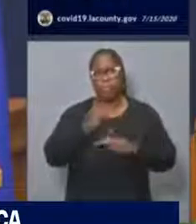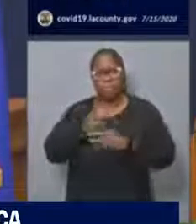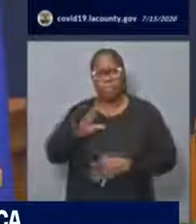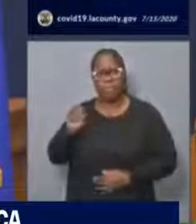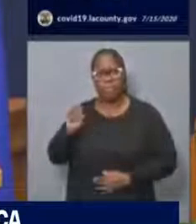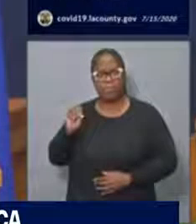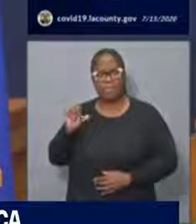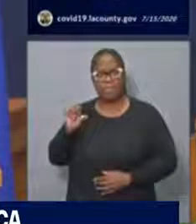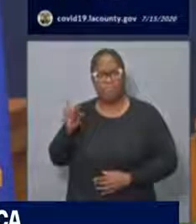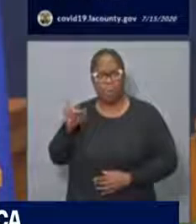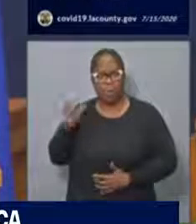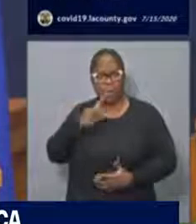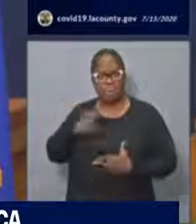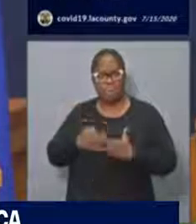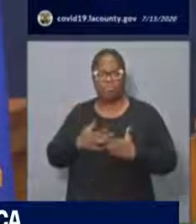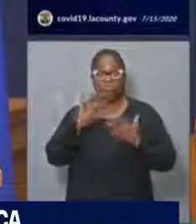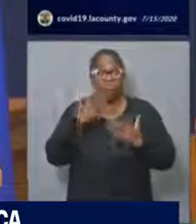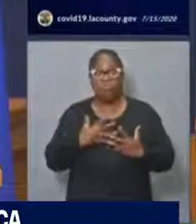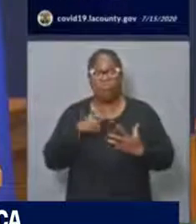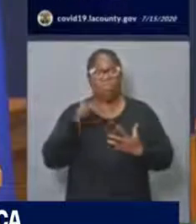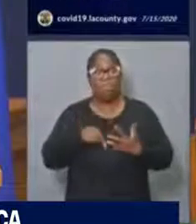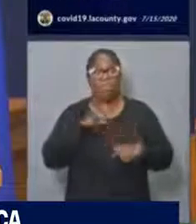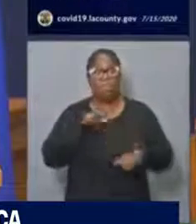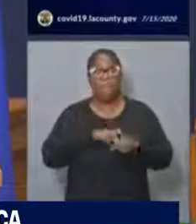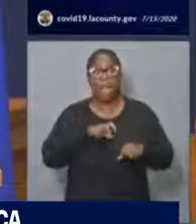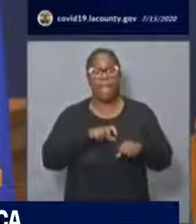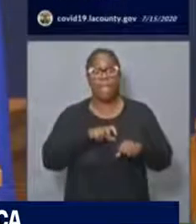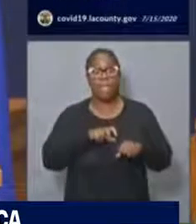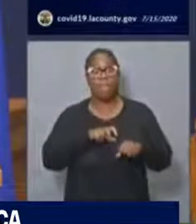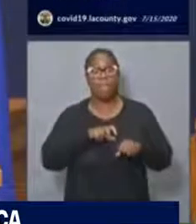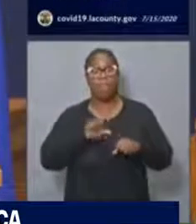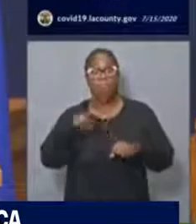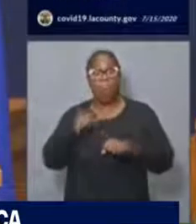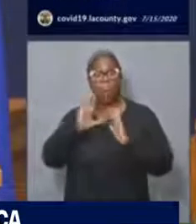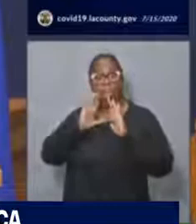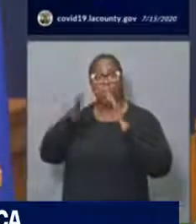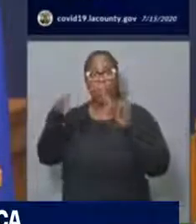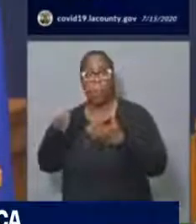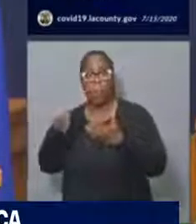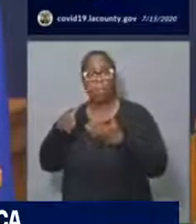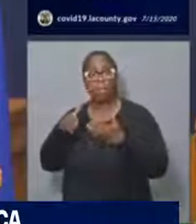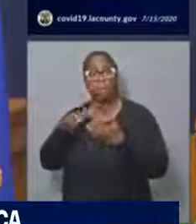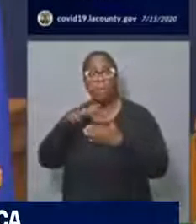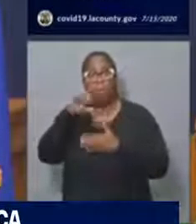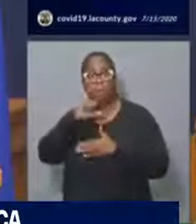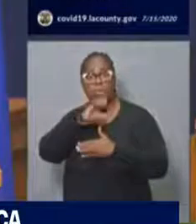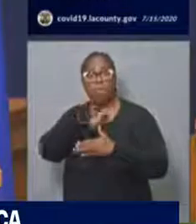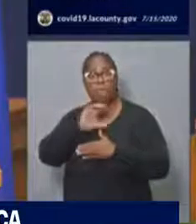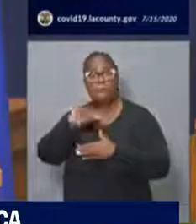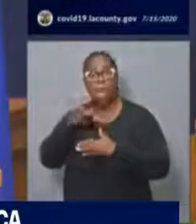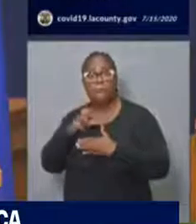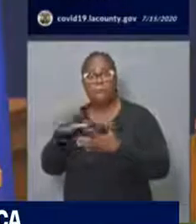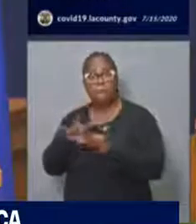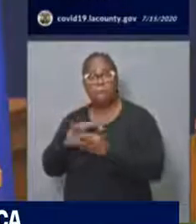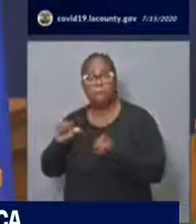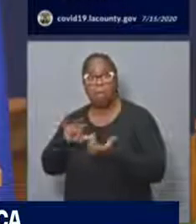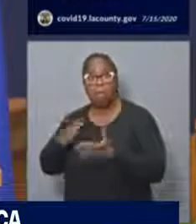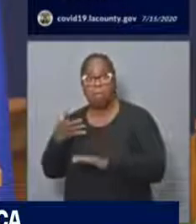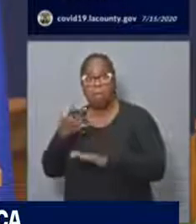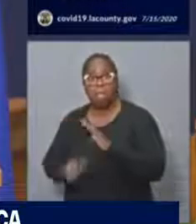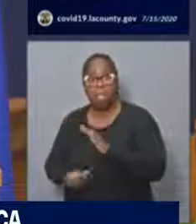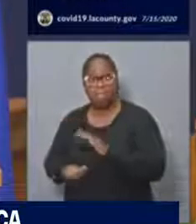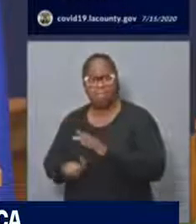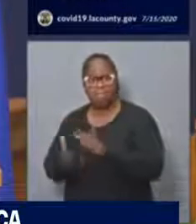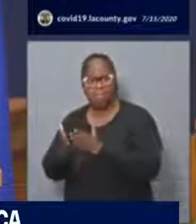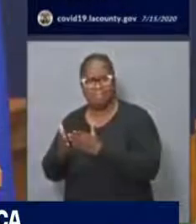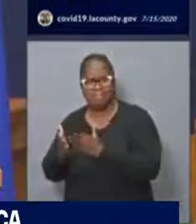that, unfortunately, this virus wreaks devastation in every single age group of people who live here in our